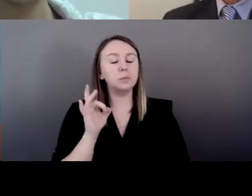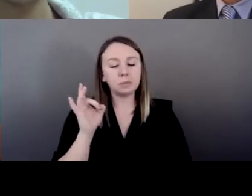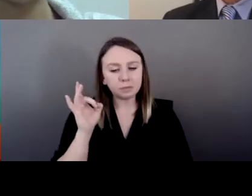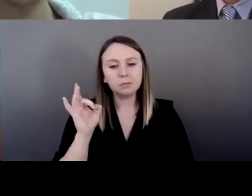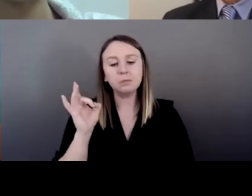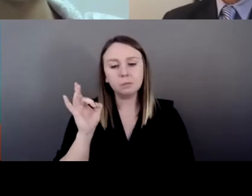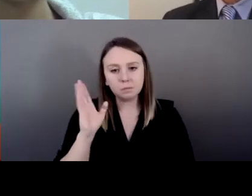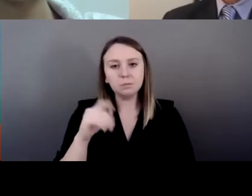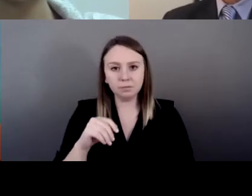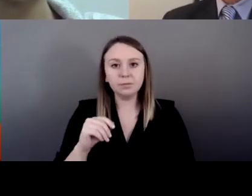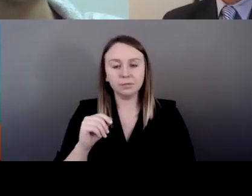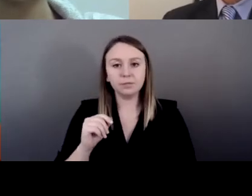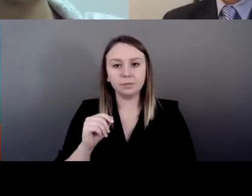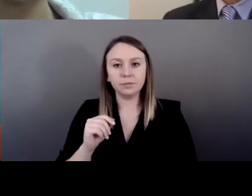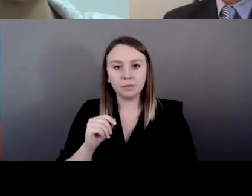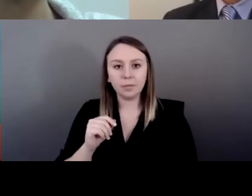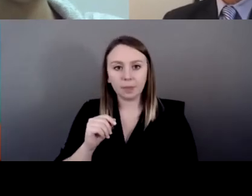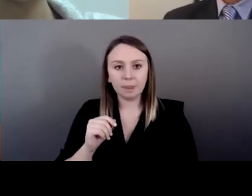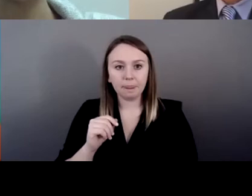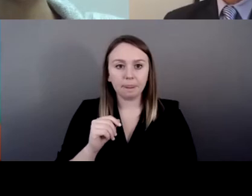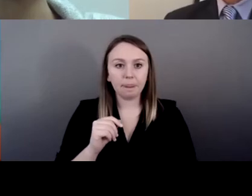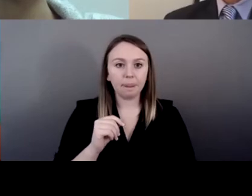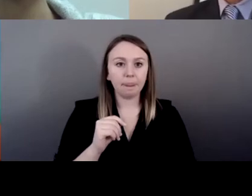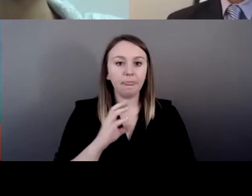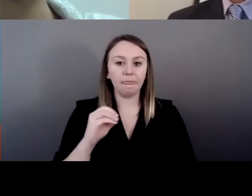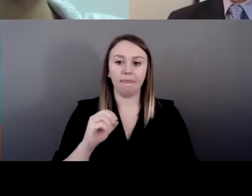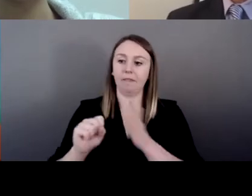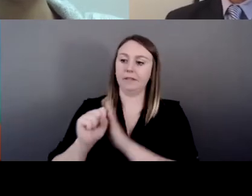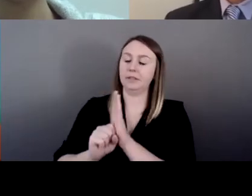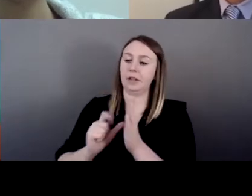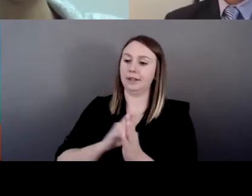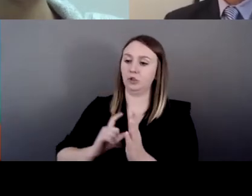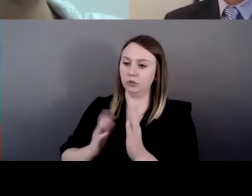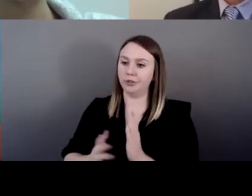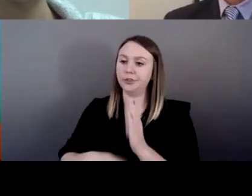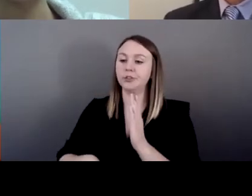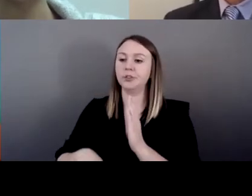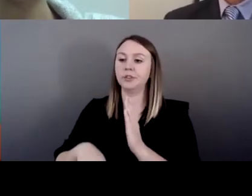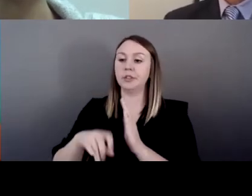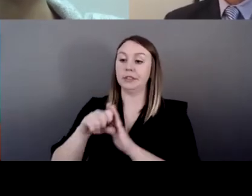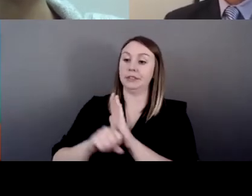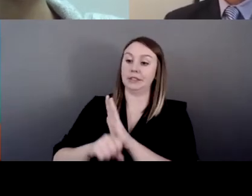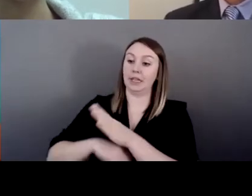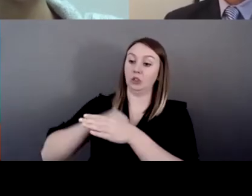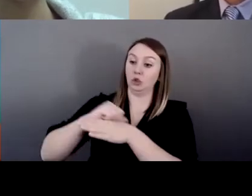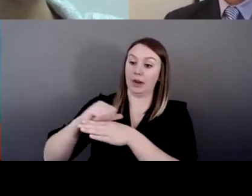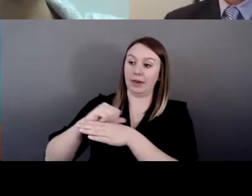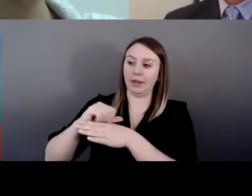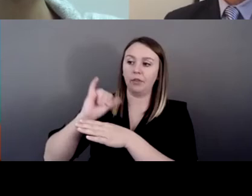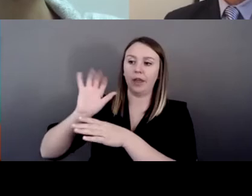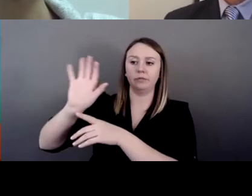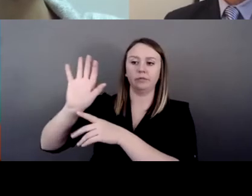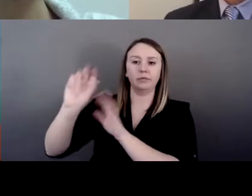state legislators, in our state training of police officers and law enforcement, is taken on by the state. It's, they